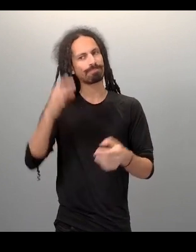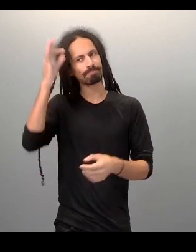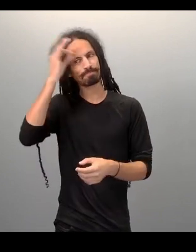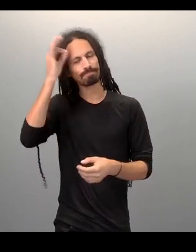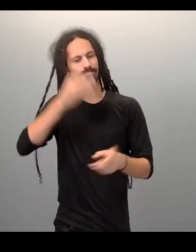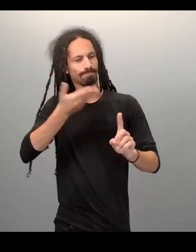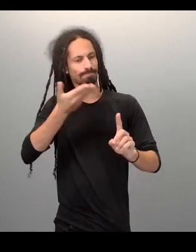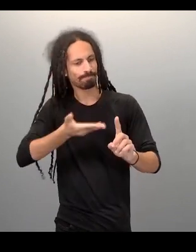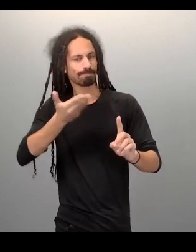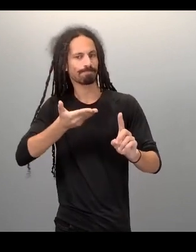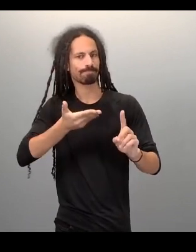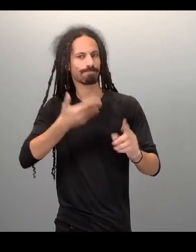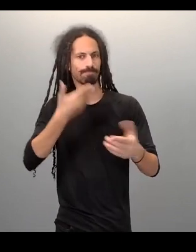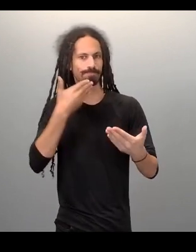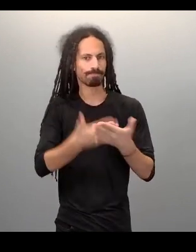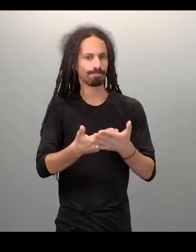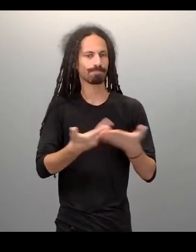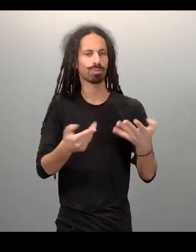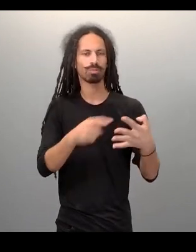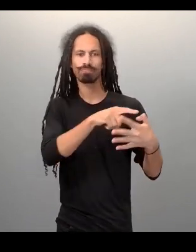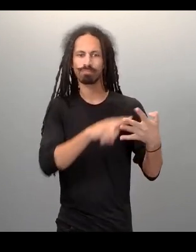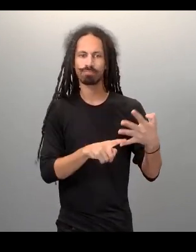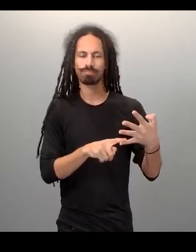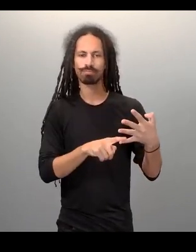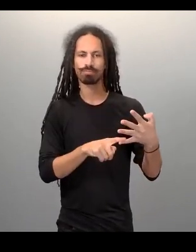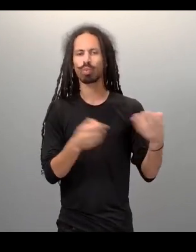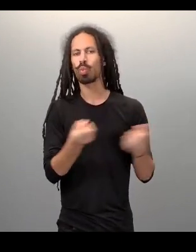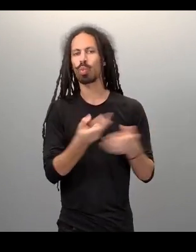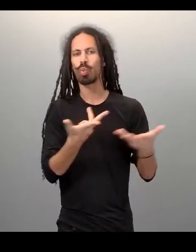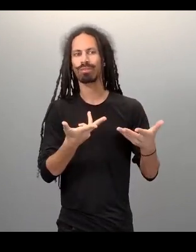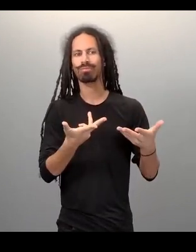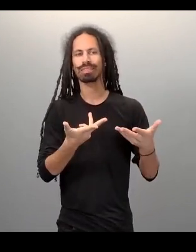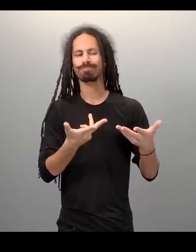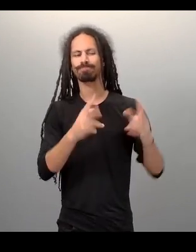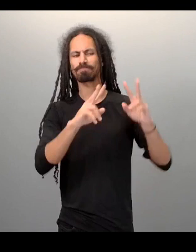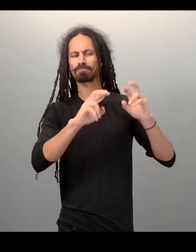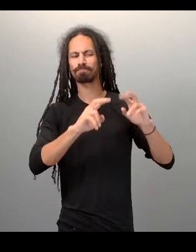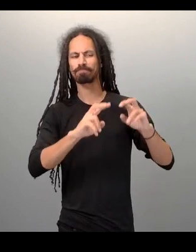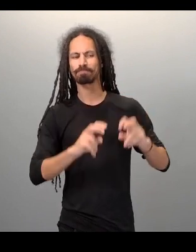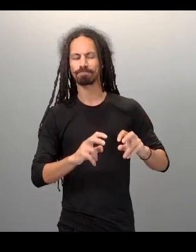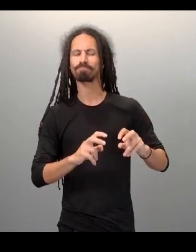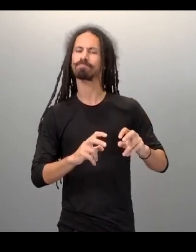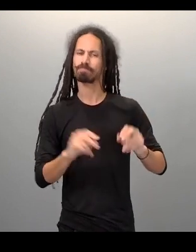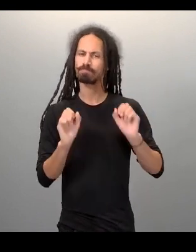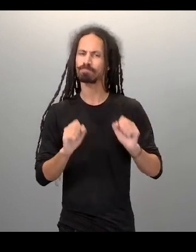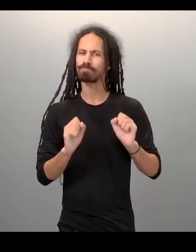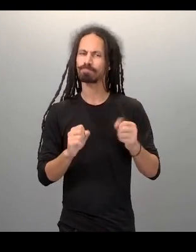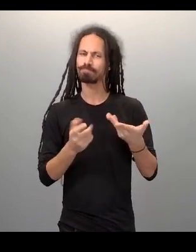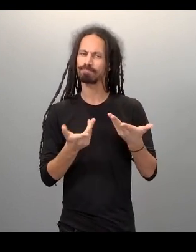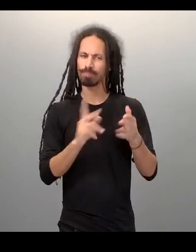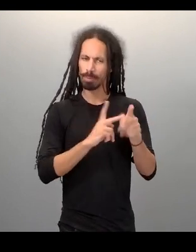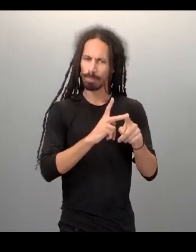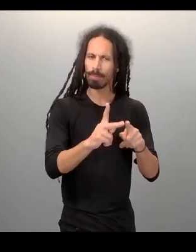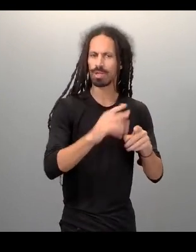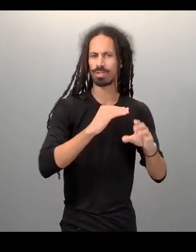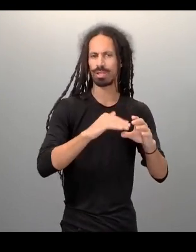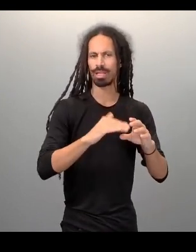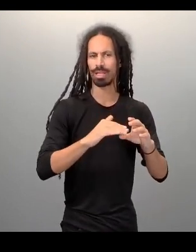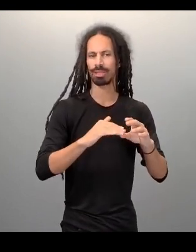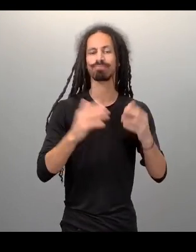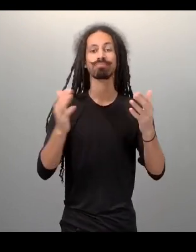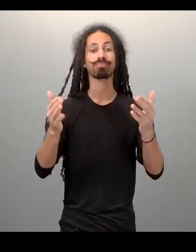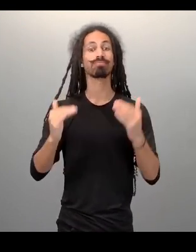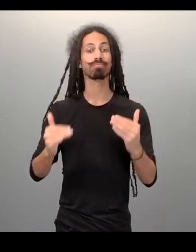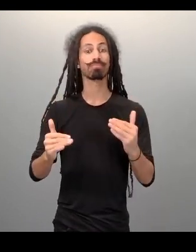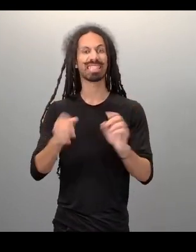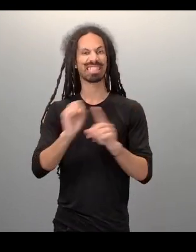all indicators that would make that this a more likely situation for a professional email. Okay, number